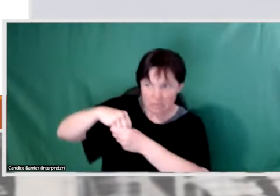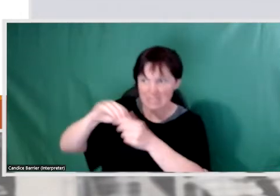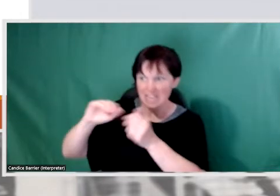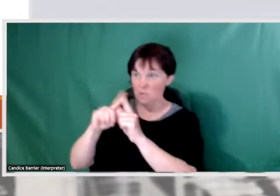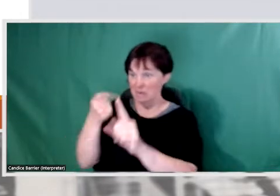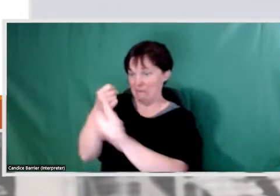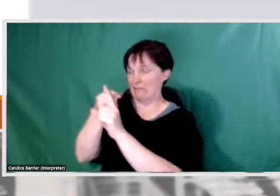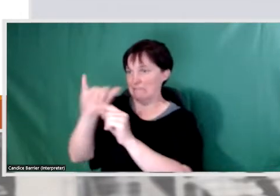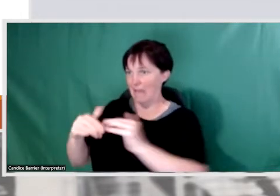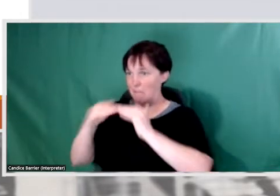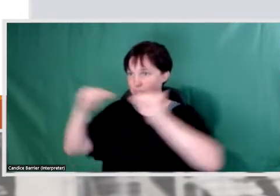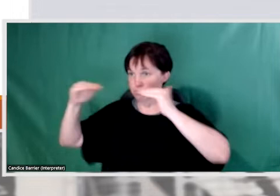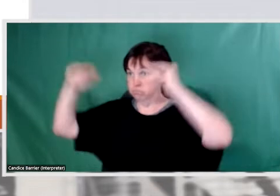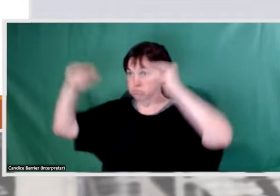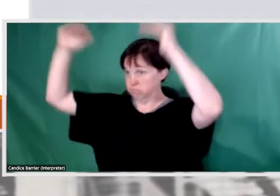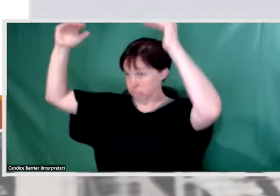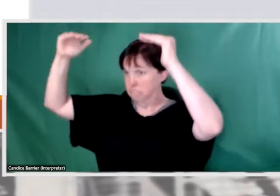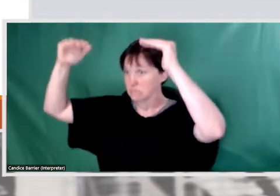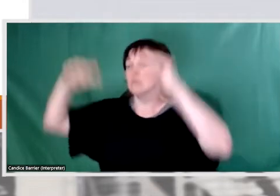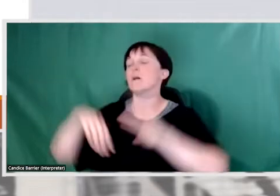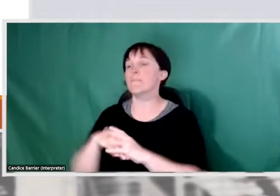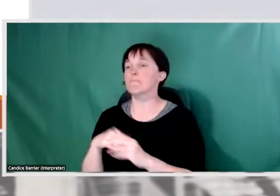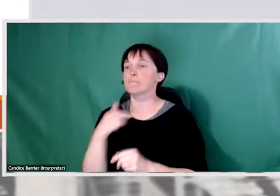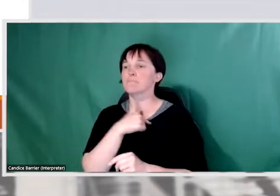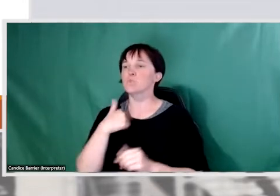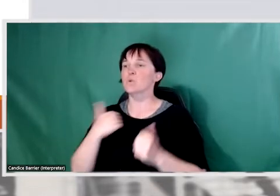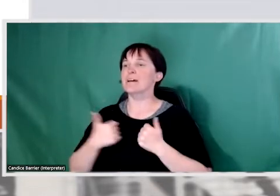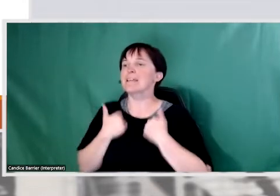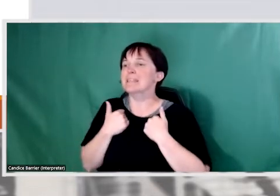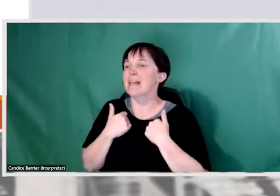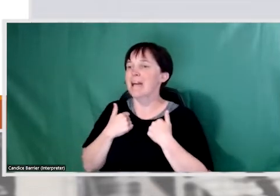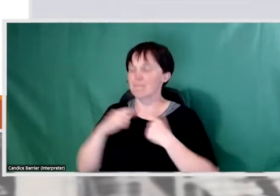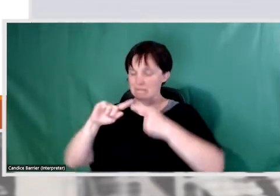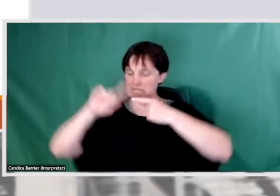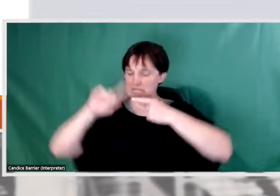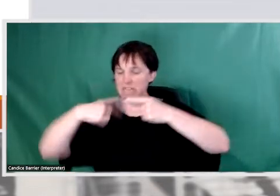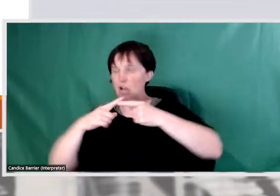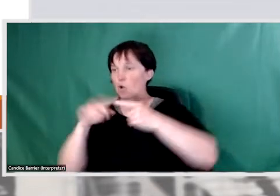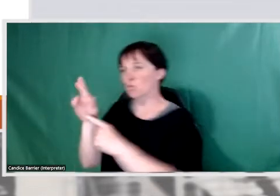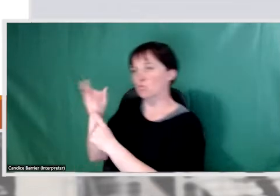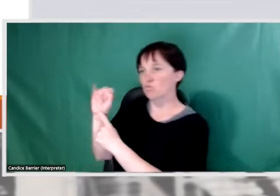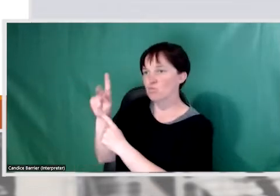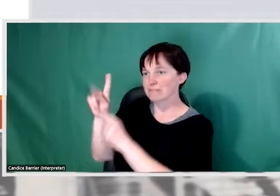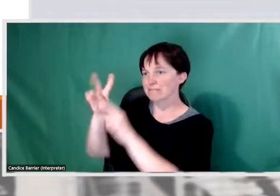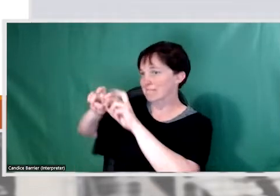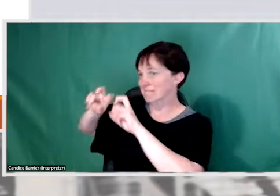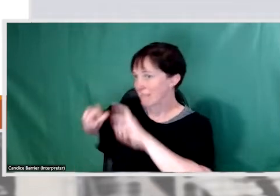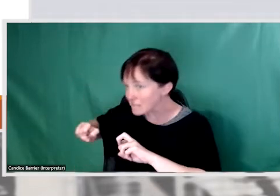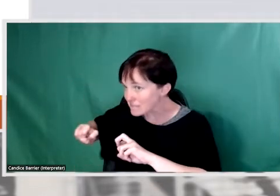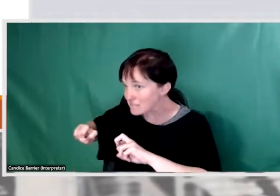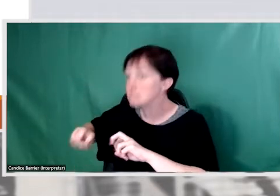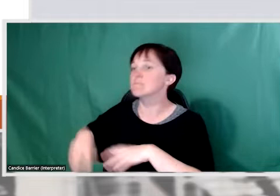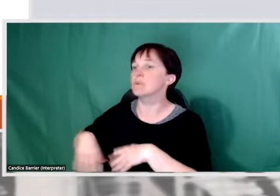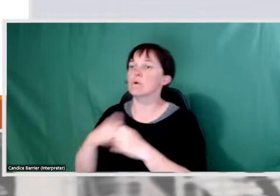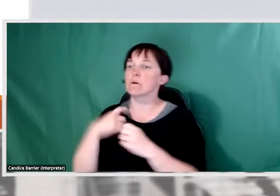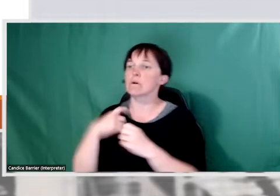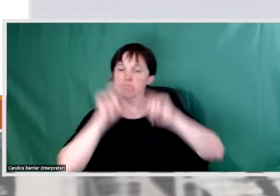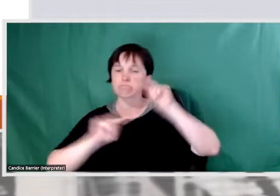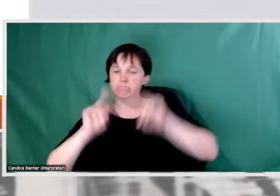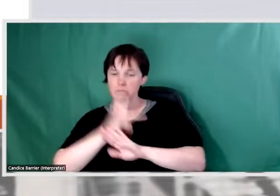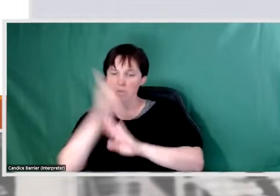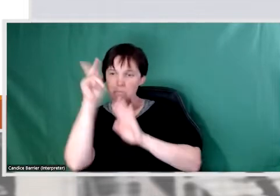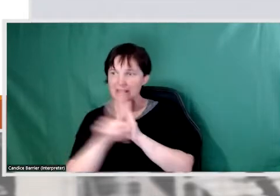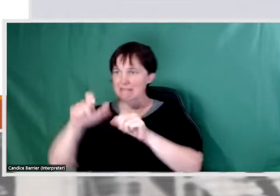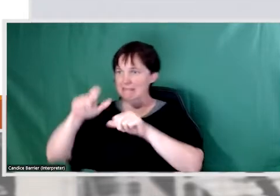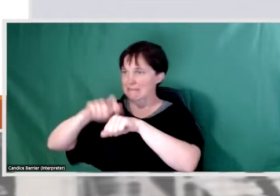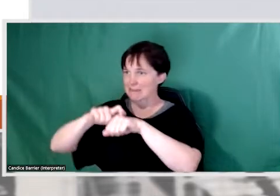level, we also will do a life cycle risk assessment. So we will look at the project, the timeline to